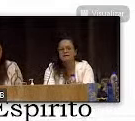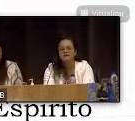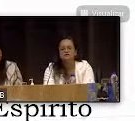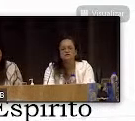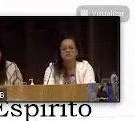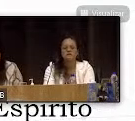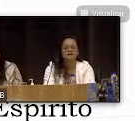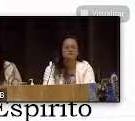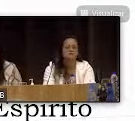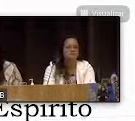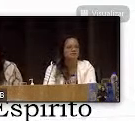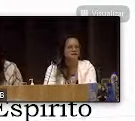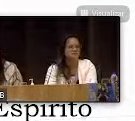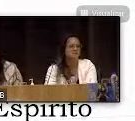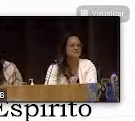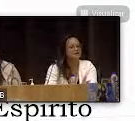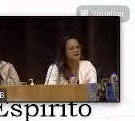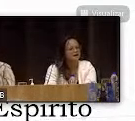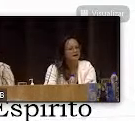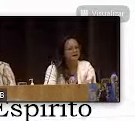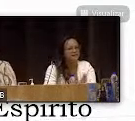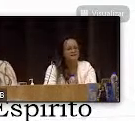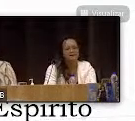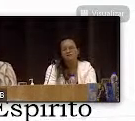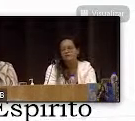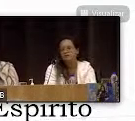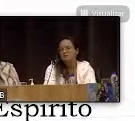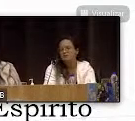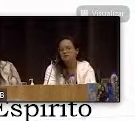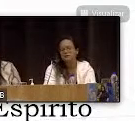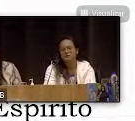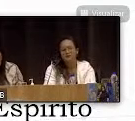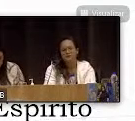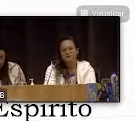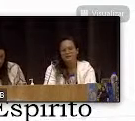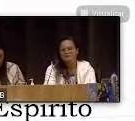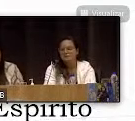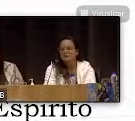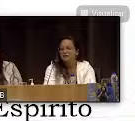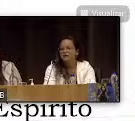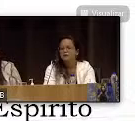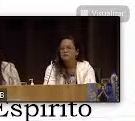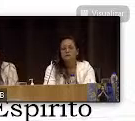So let's talk more about this.